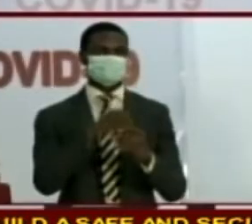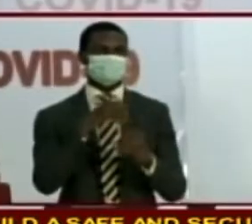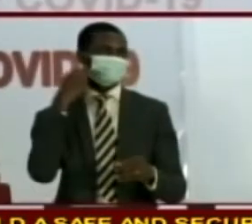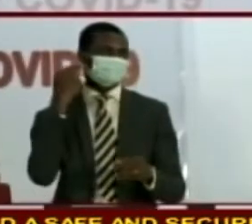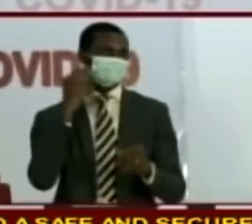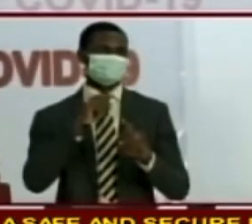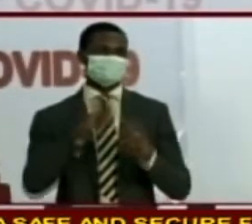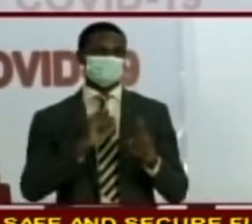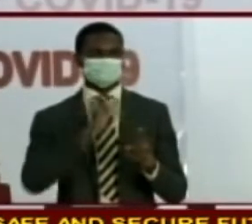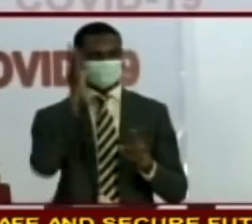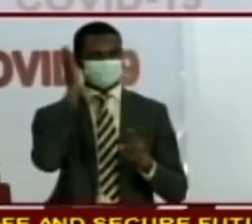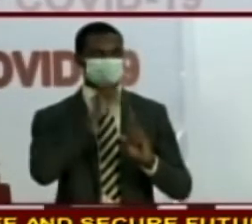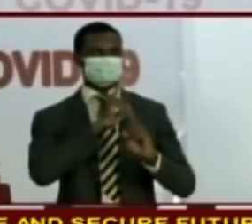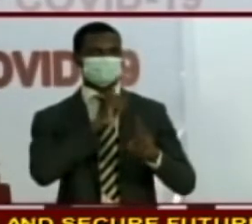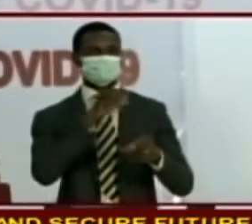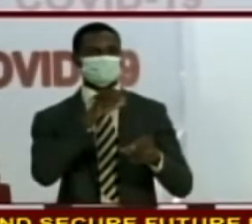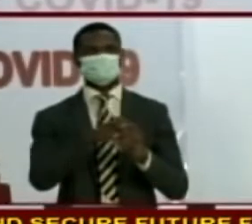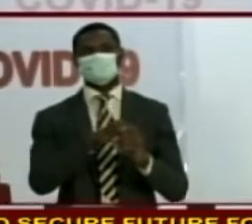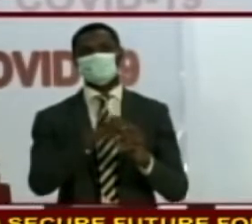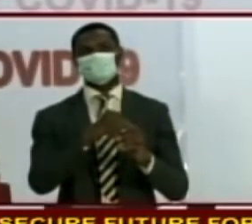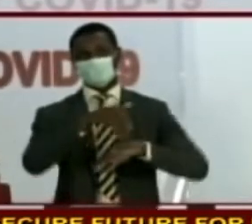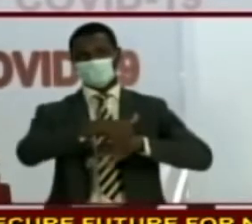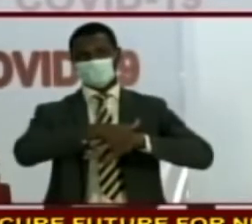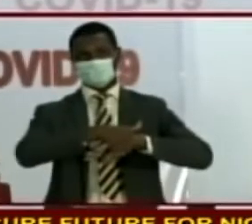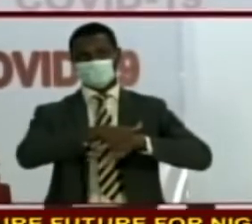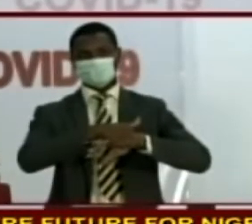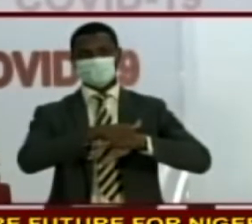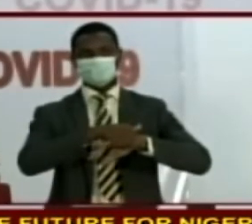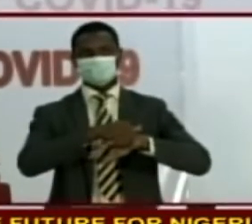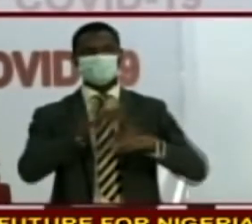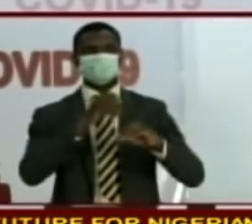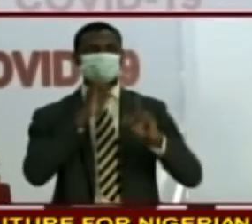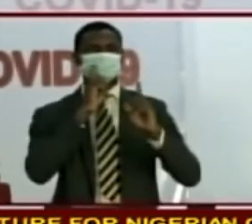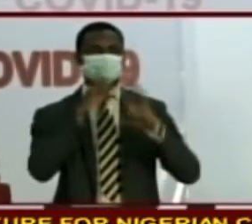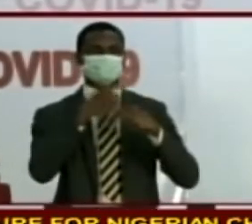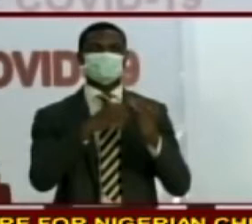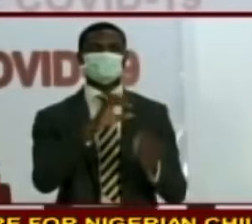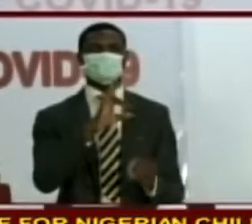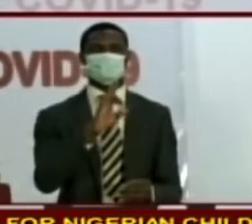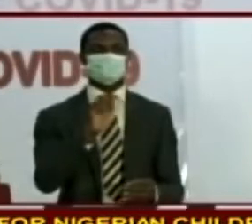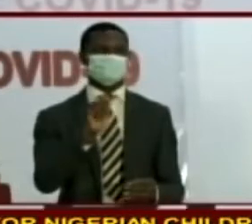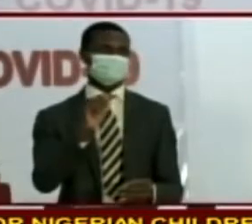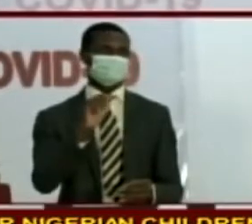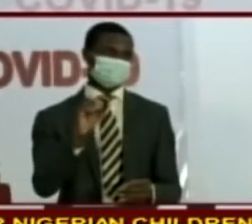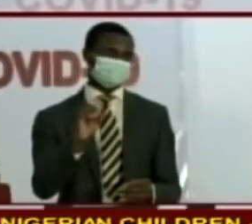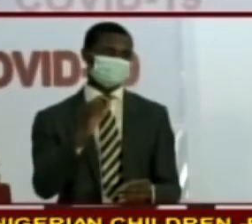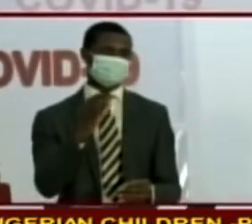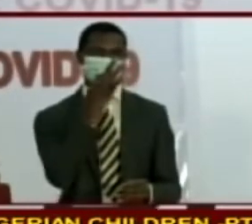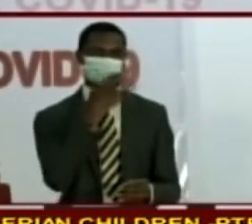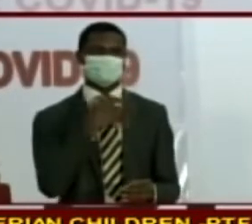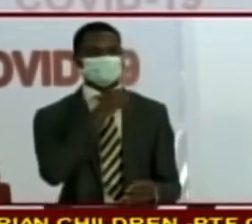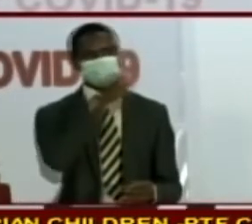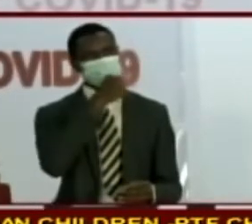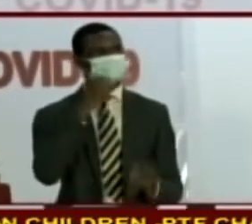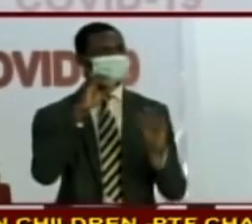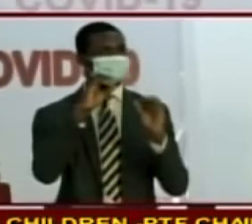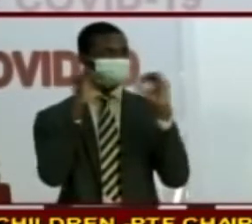the predictions of the FAO, the Food and Agriculture Organization, which